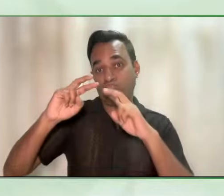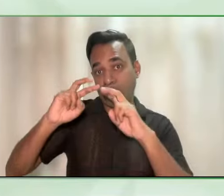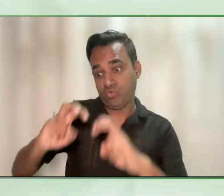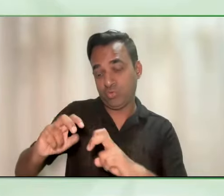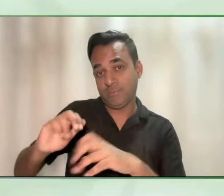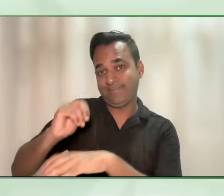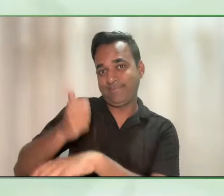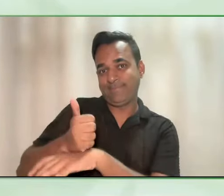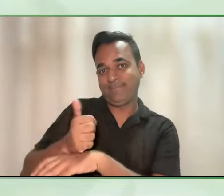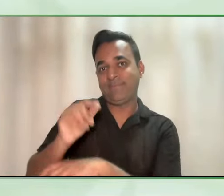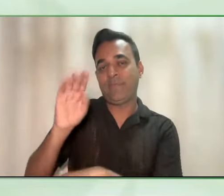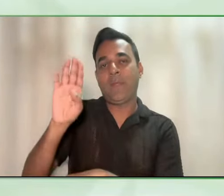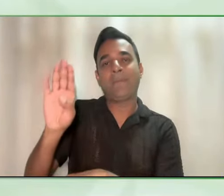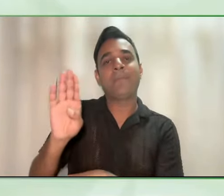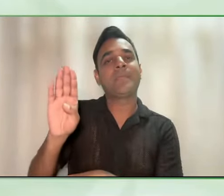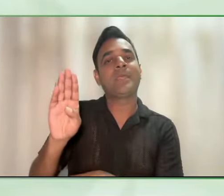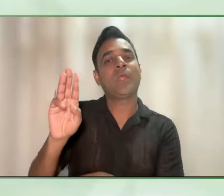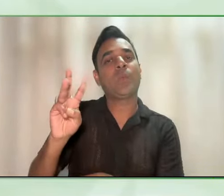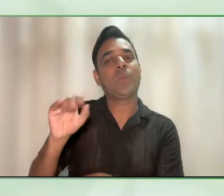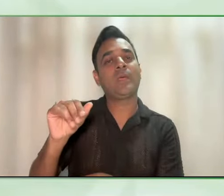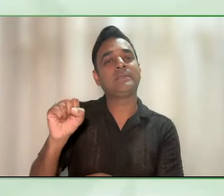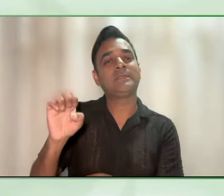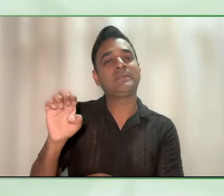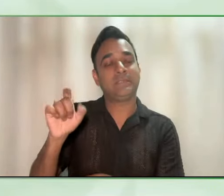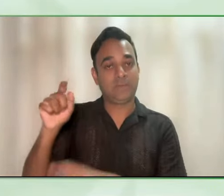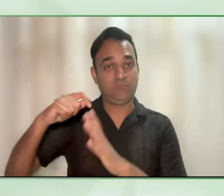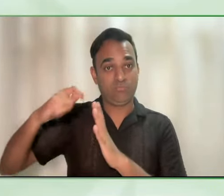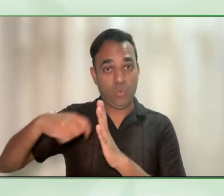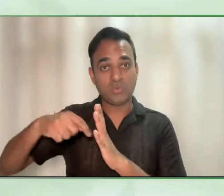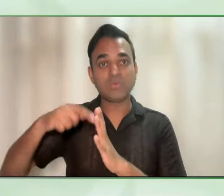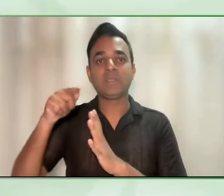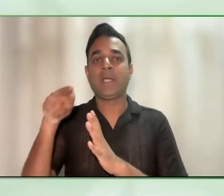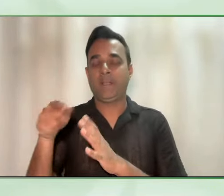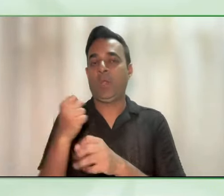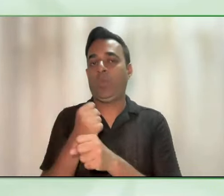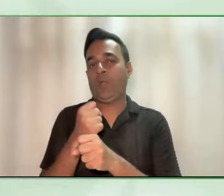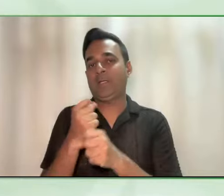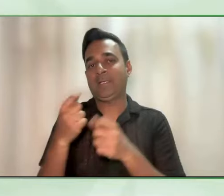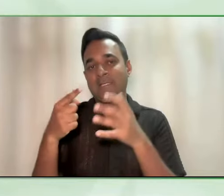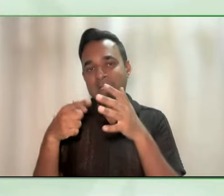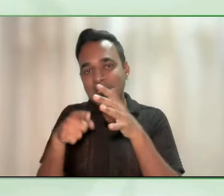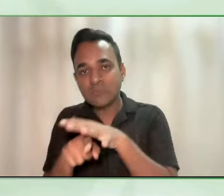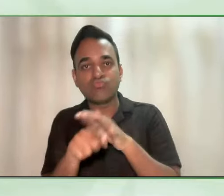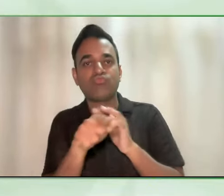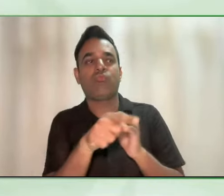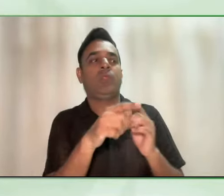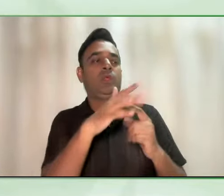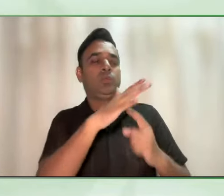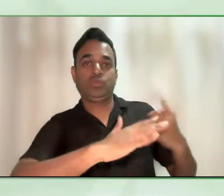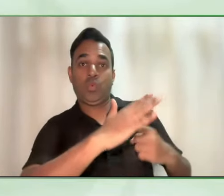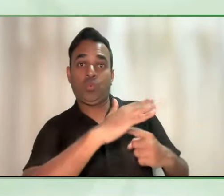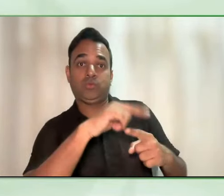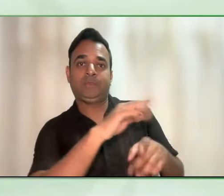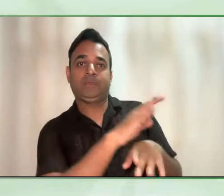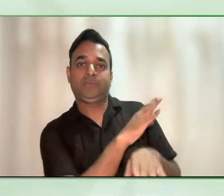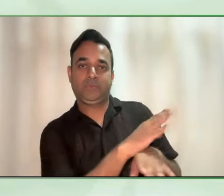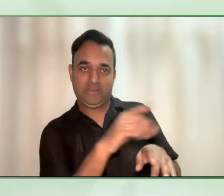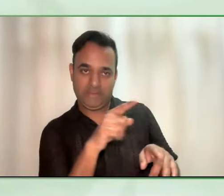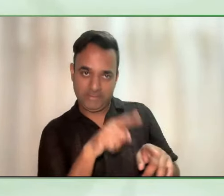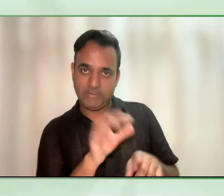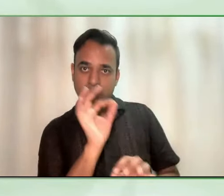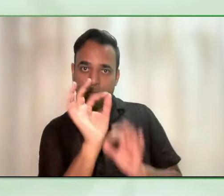the participant organizations state that they are not used in their work context, considering them irrelevant and not